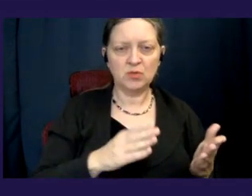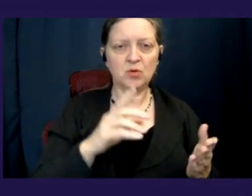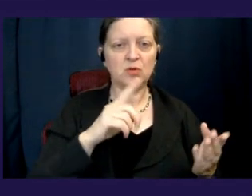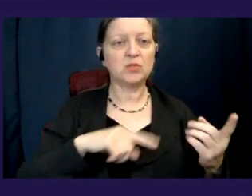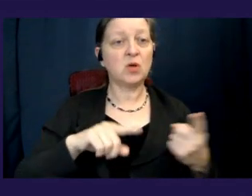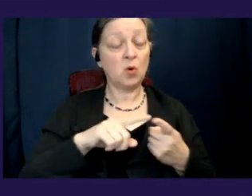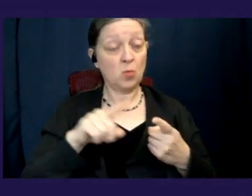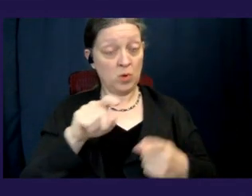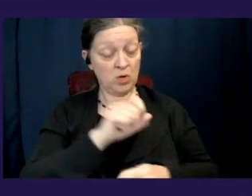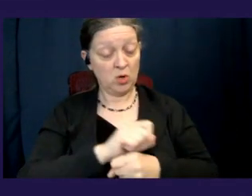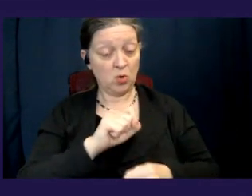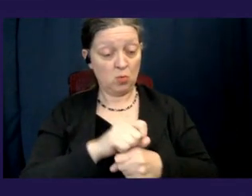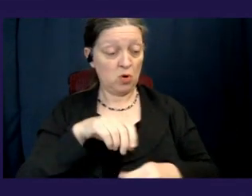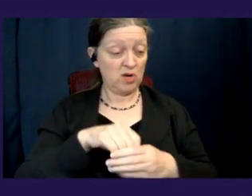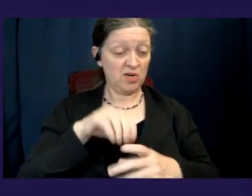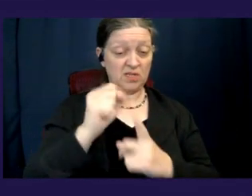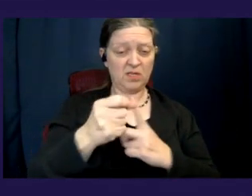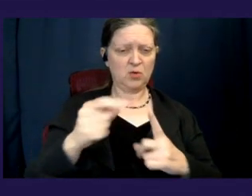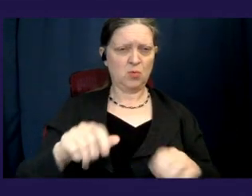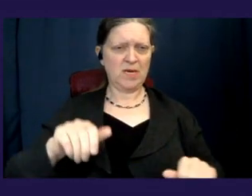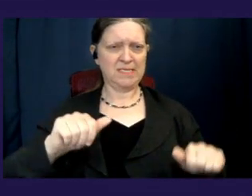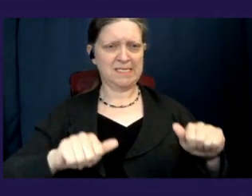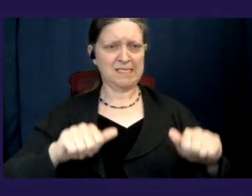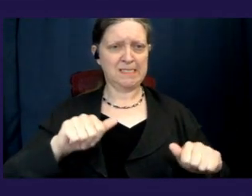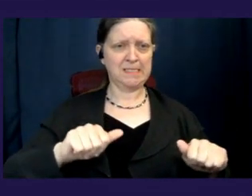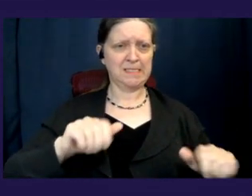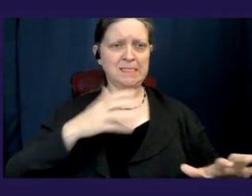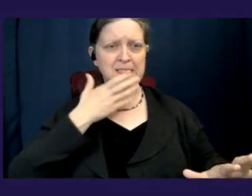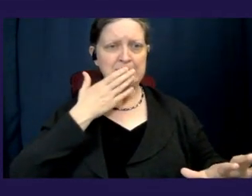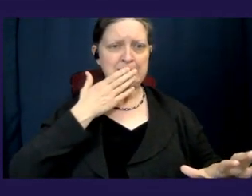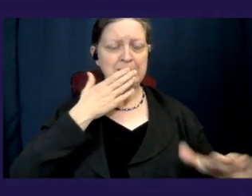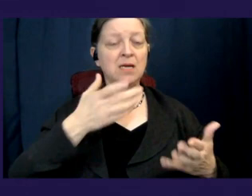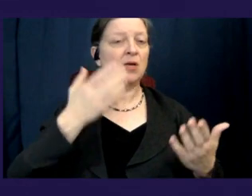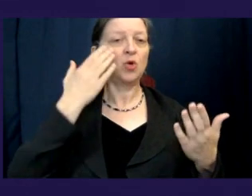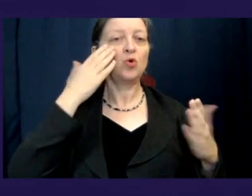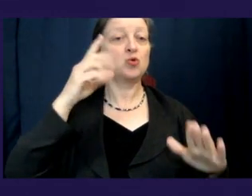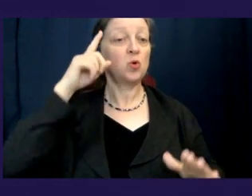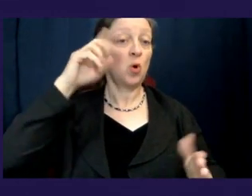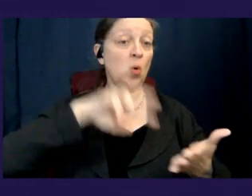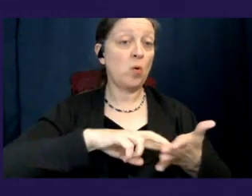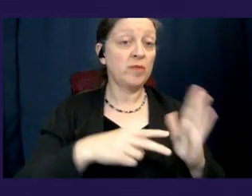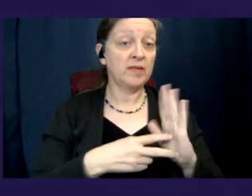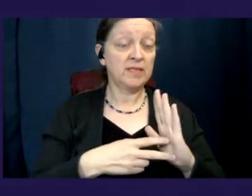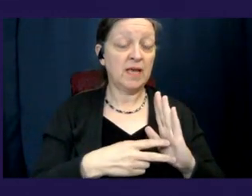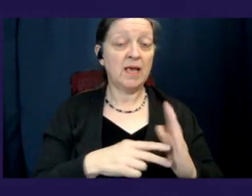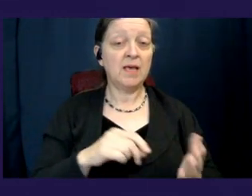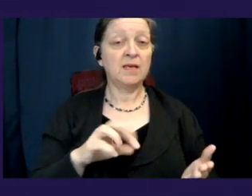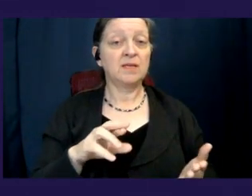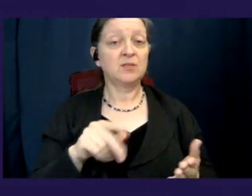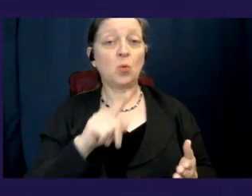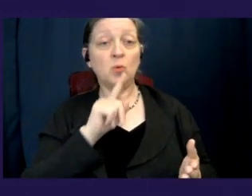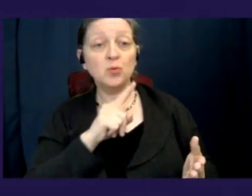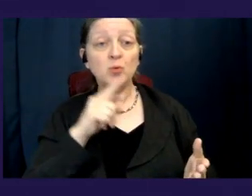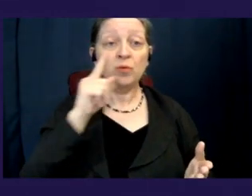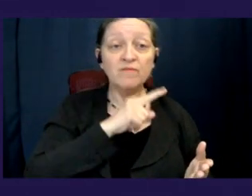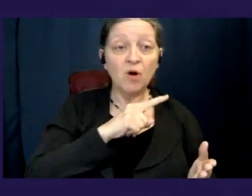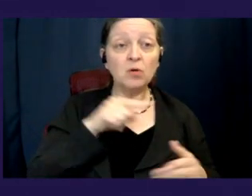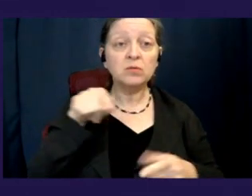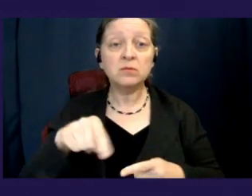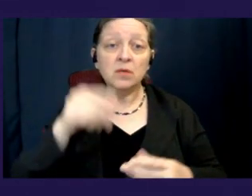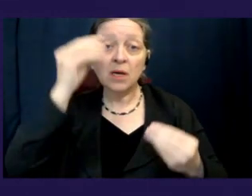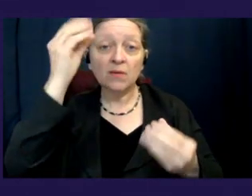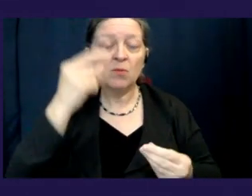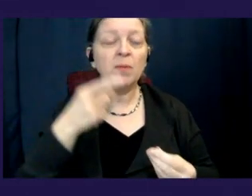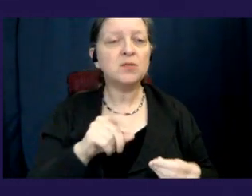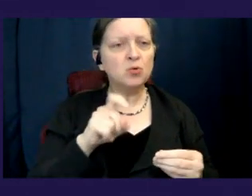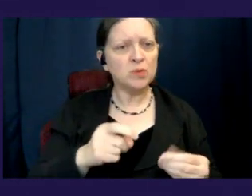of uncertainty, you don't yet know what the intent or the veracity of a piece of information is, and you already need to start responding to